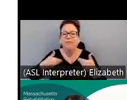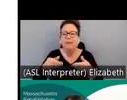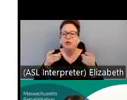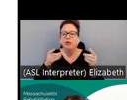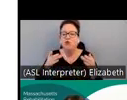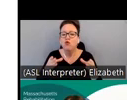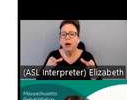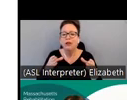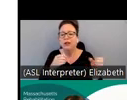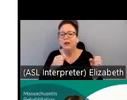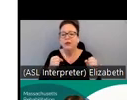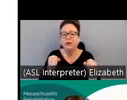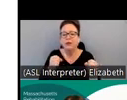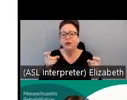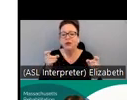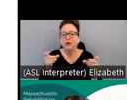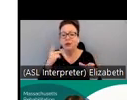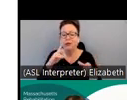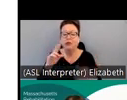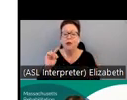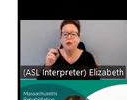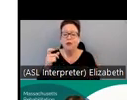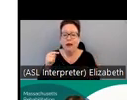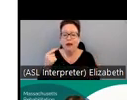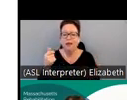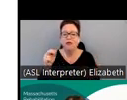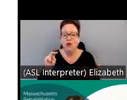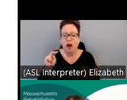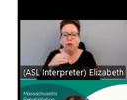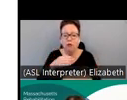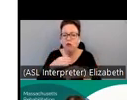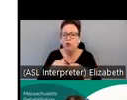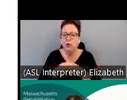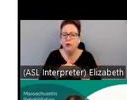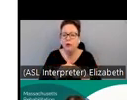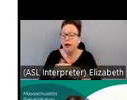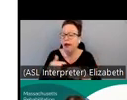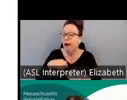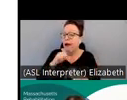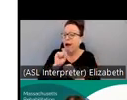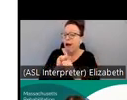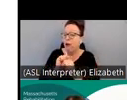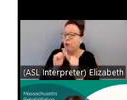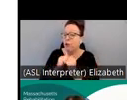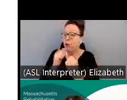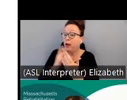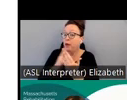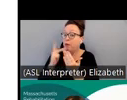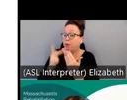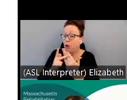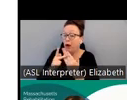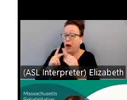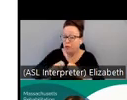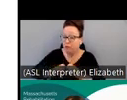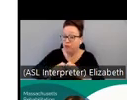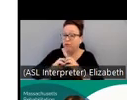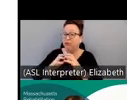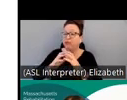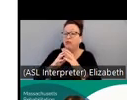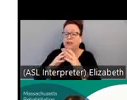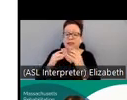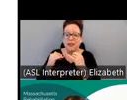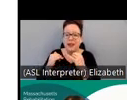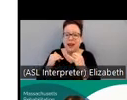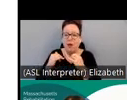director for NextGen Careers, meaning I work with the program in its implementation phase,